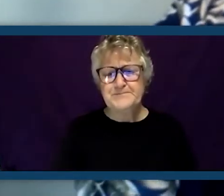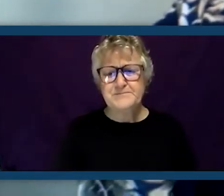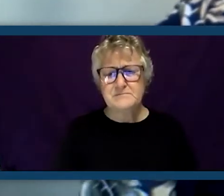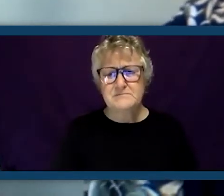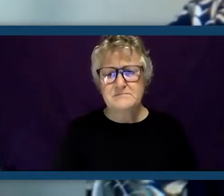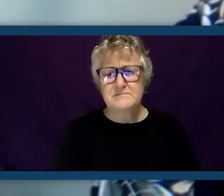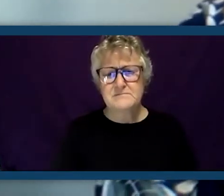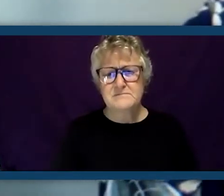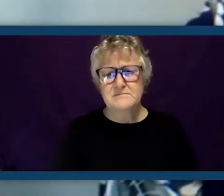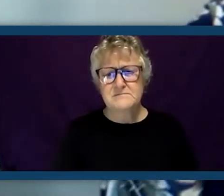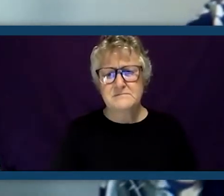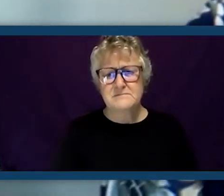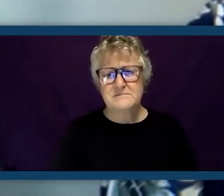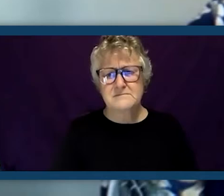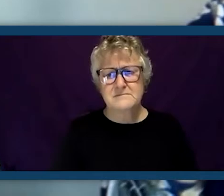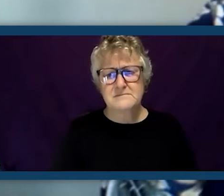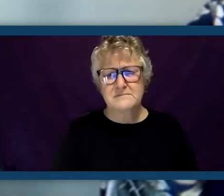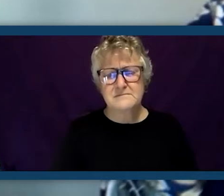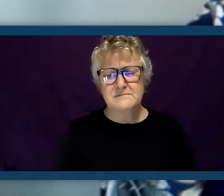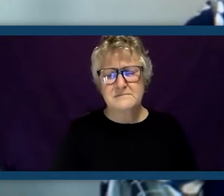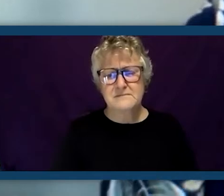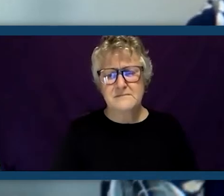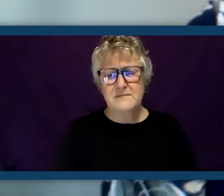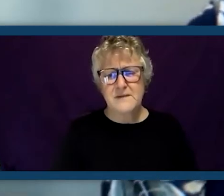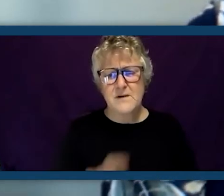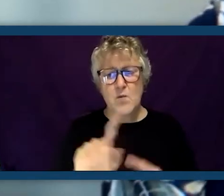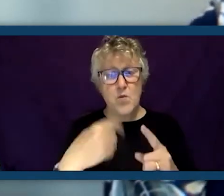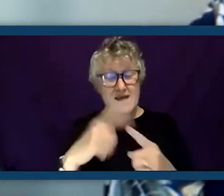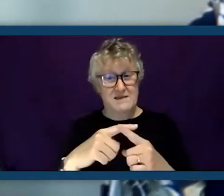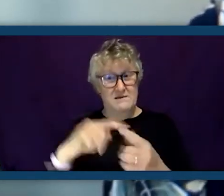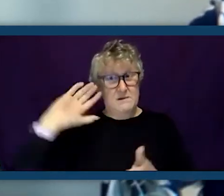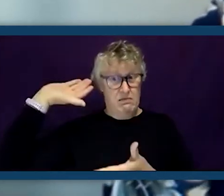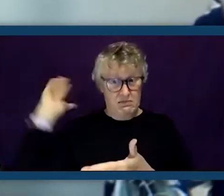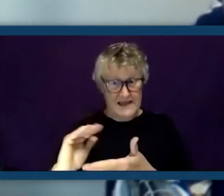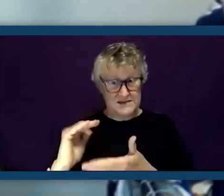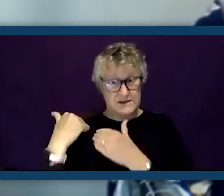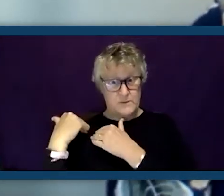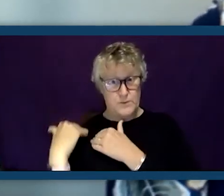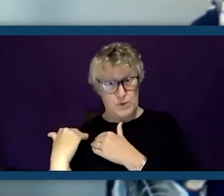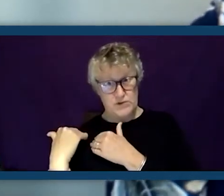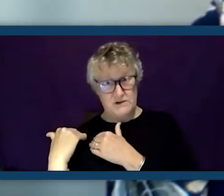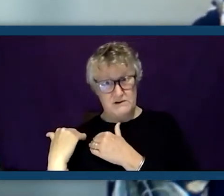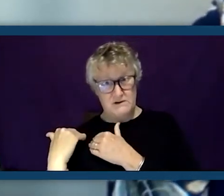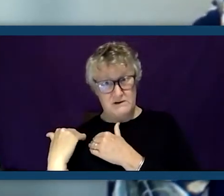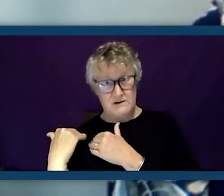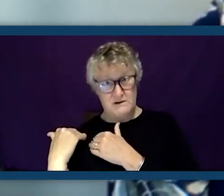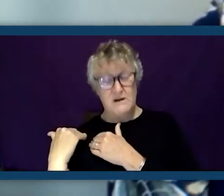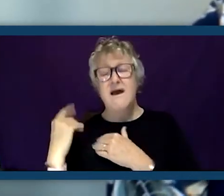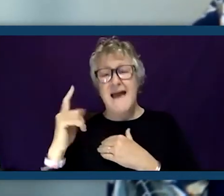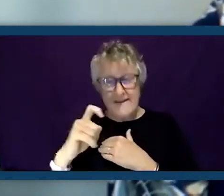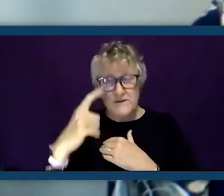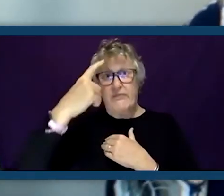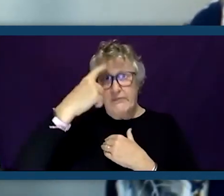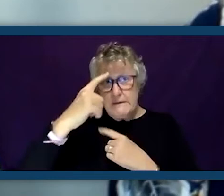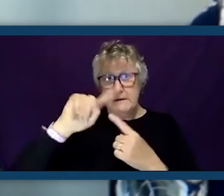once there's less of a burden, I think that they would have, and having to think about making these ends meet, I think